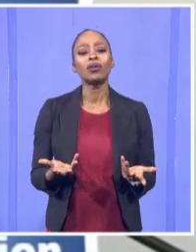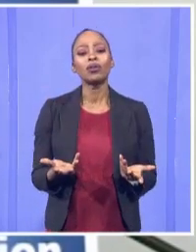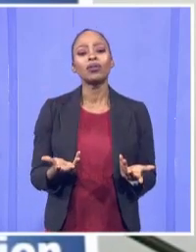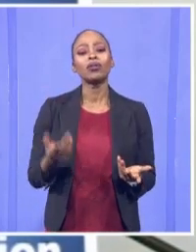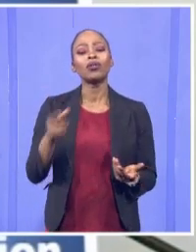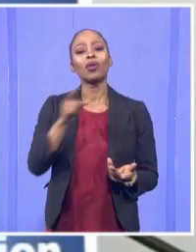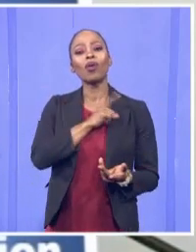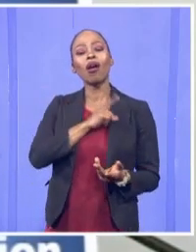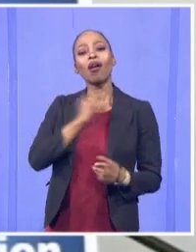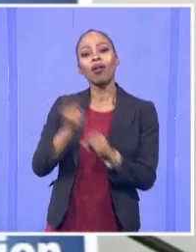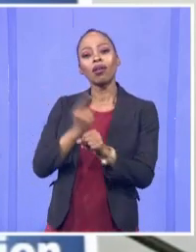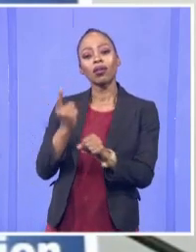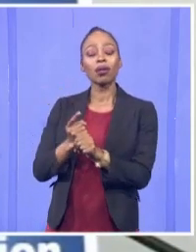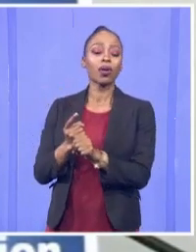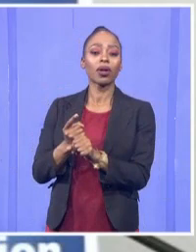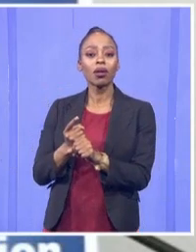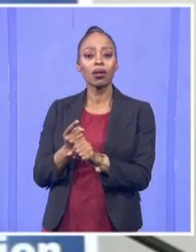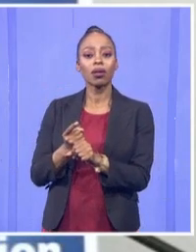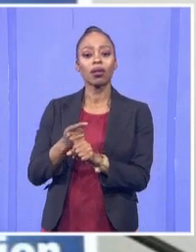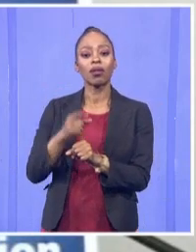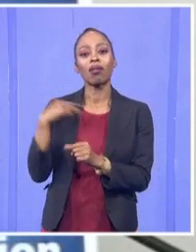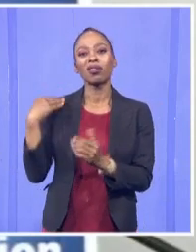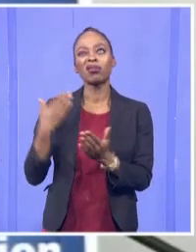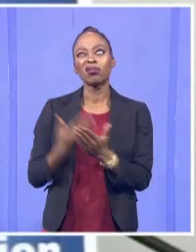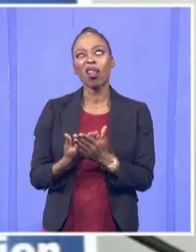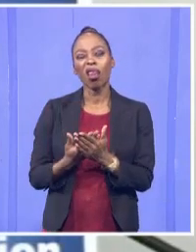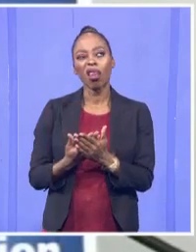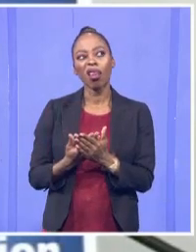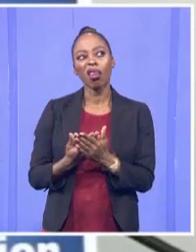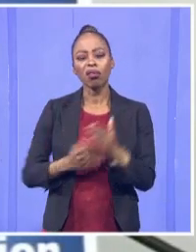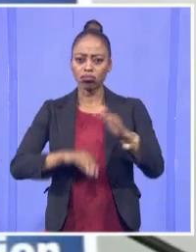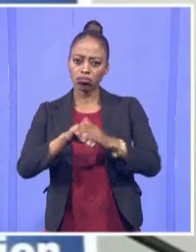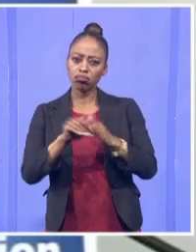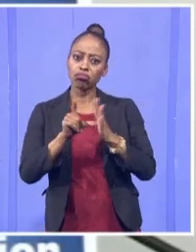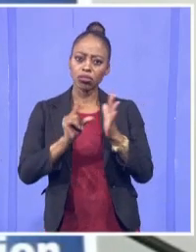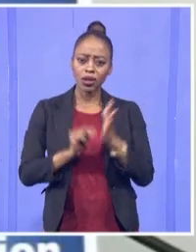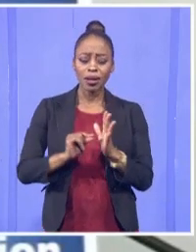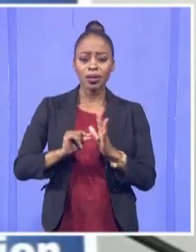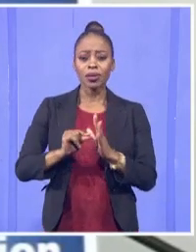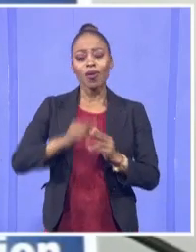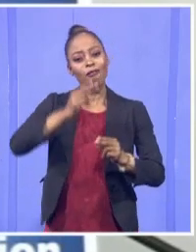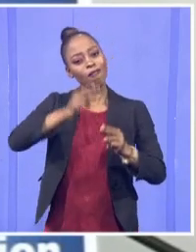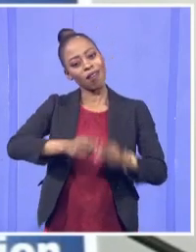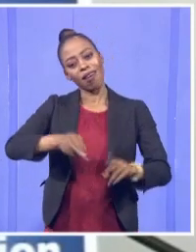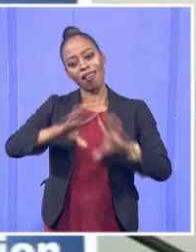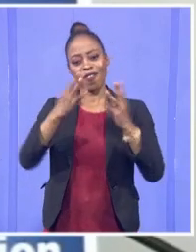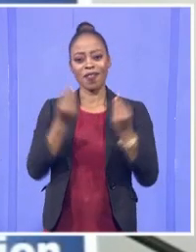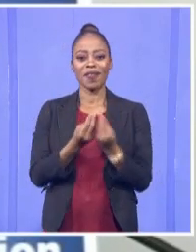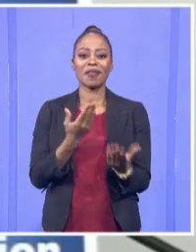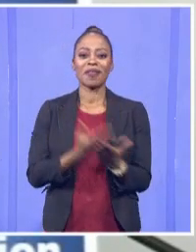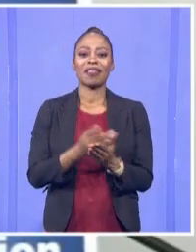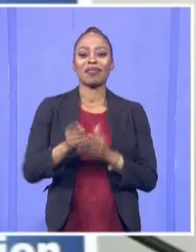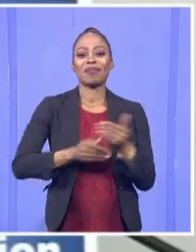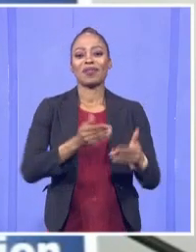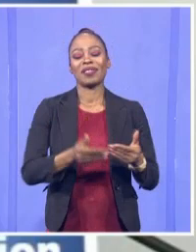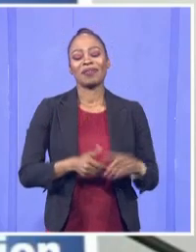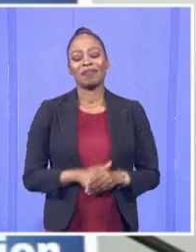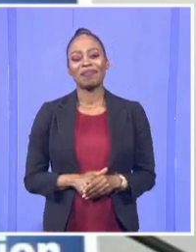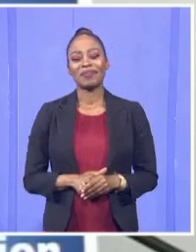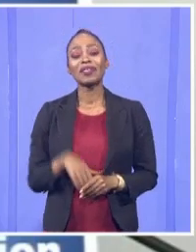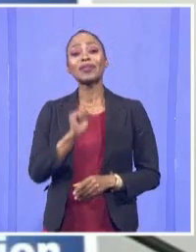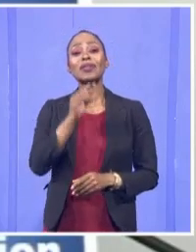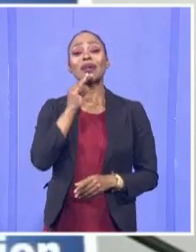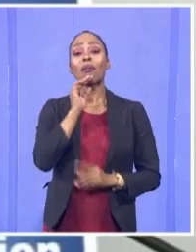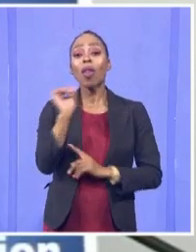literally every day until we've managed to conclude this process. So